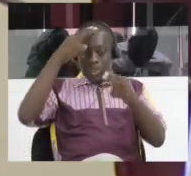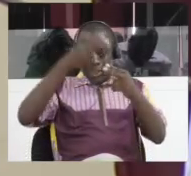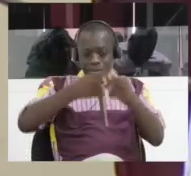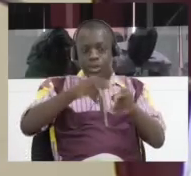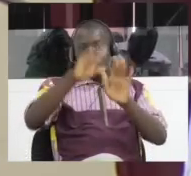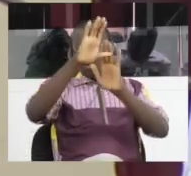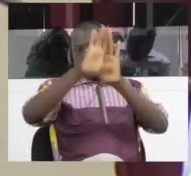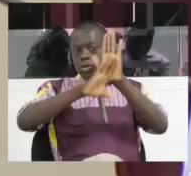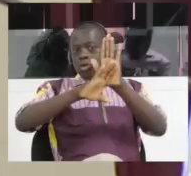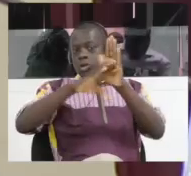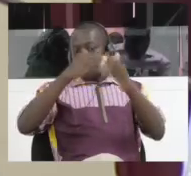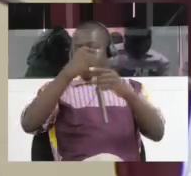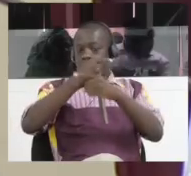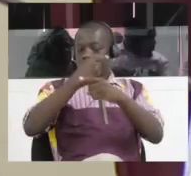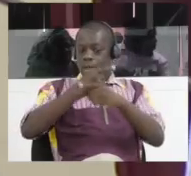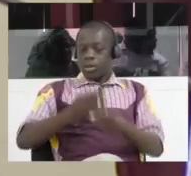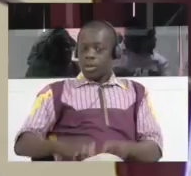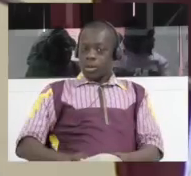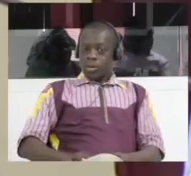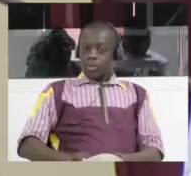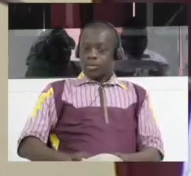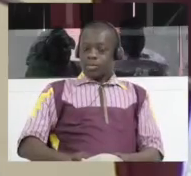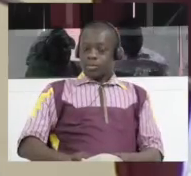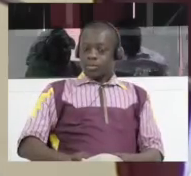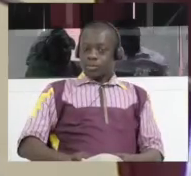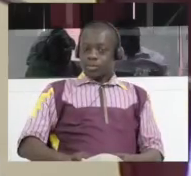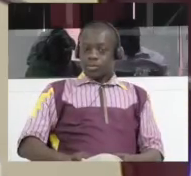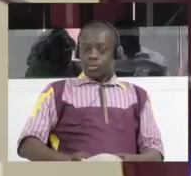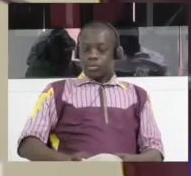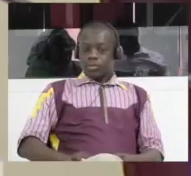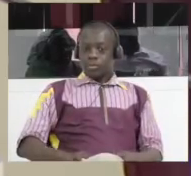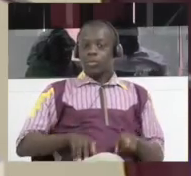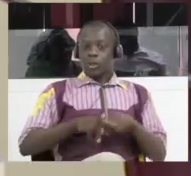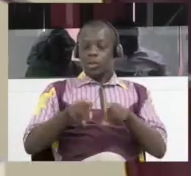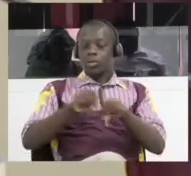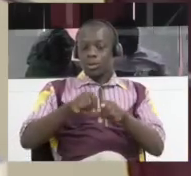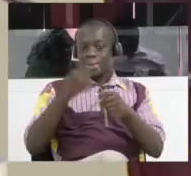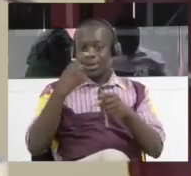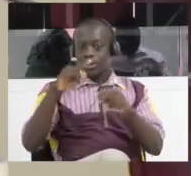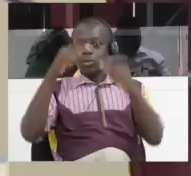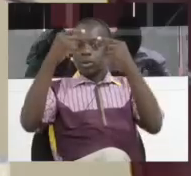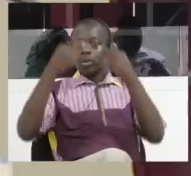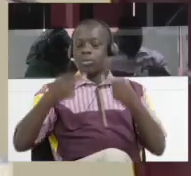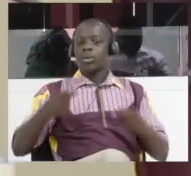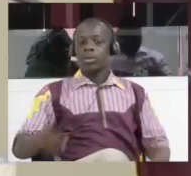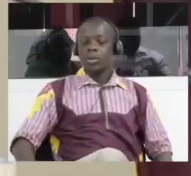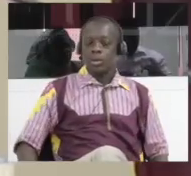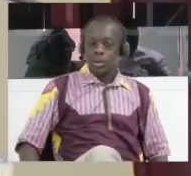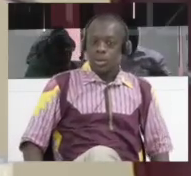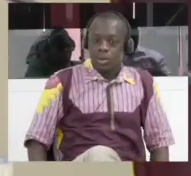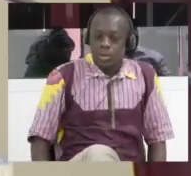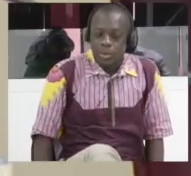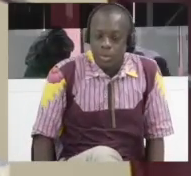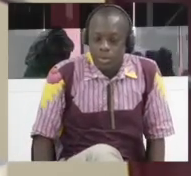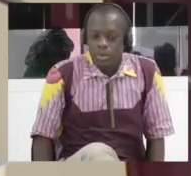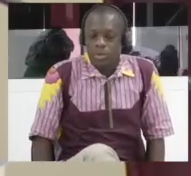respecting the constitution of the country with what seemed from your testimony to